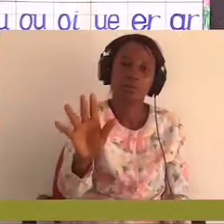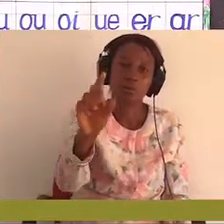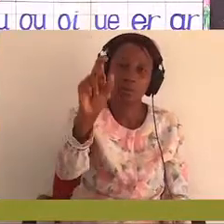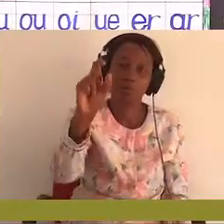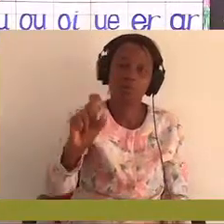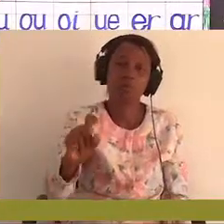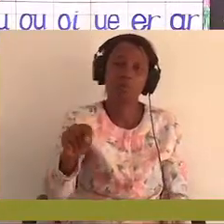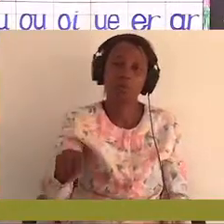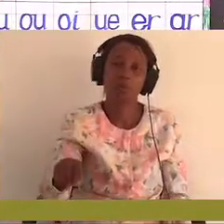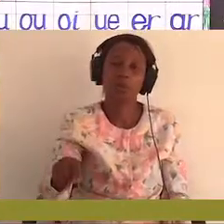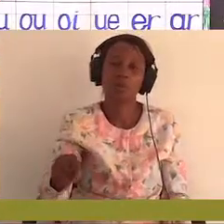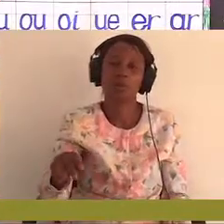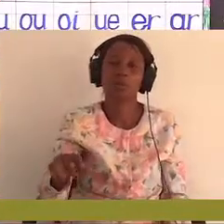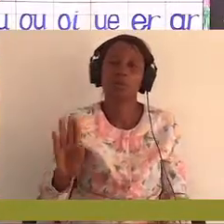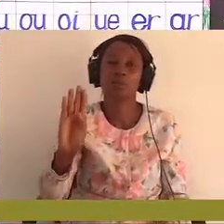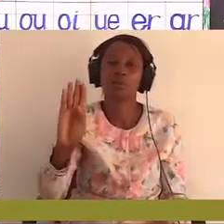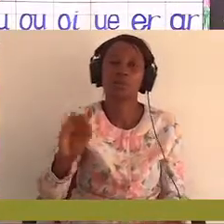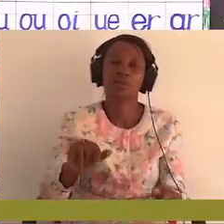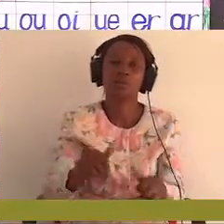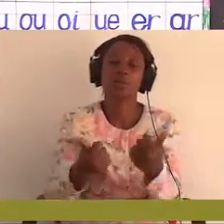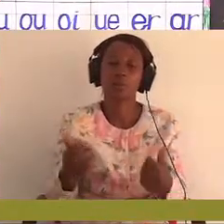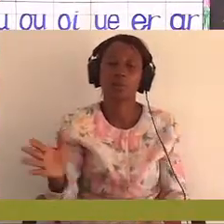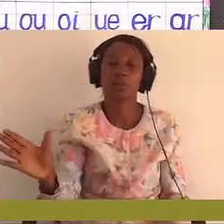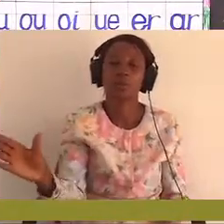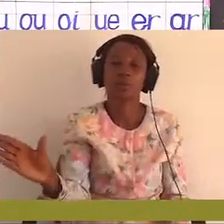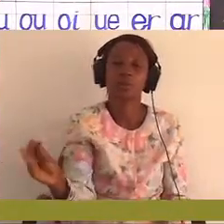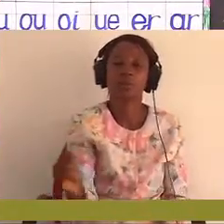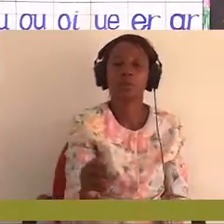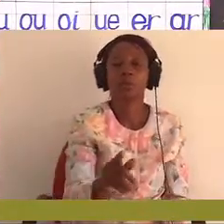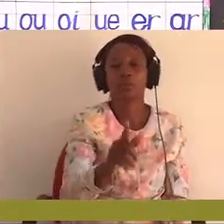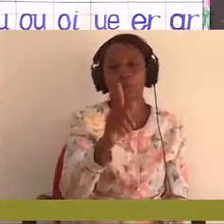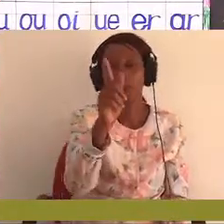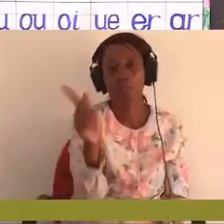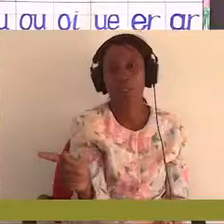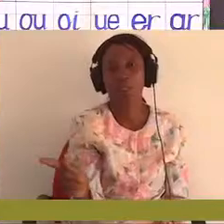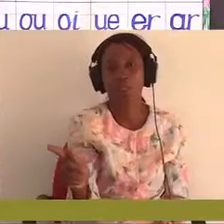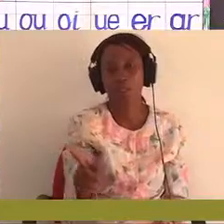that begins with the sound G.